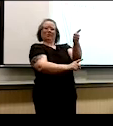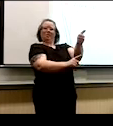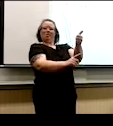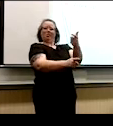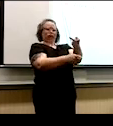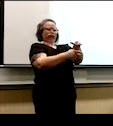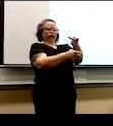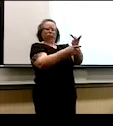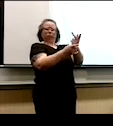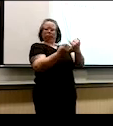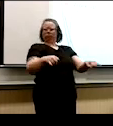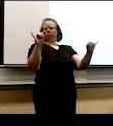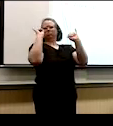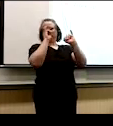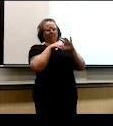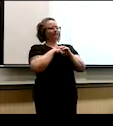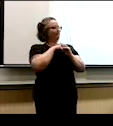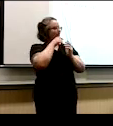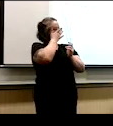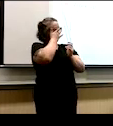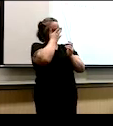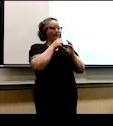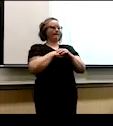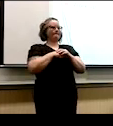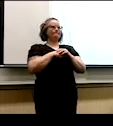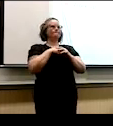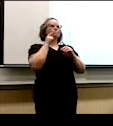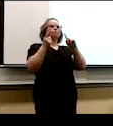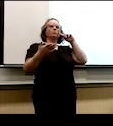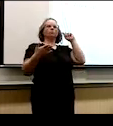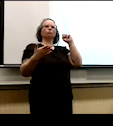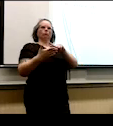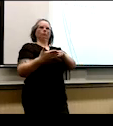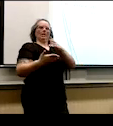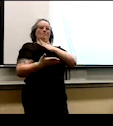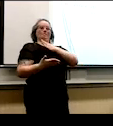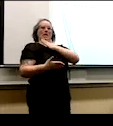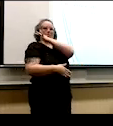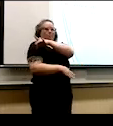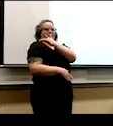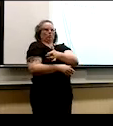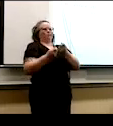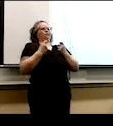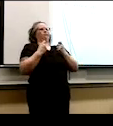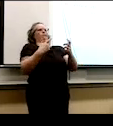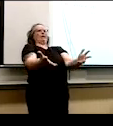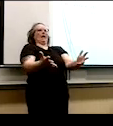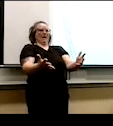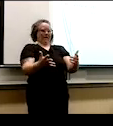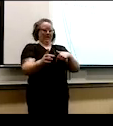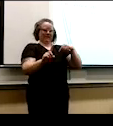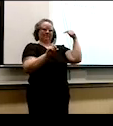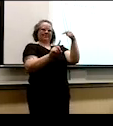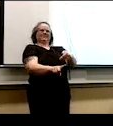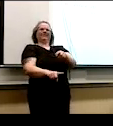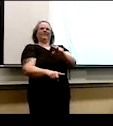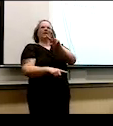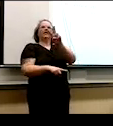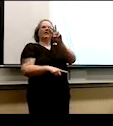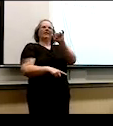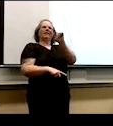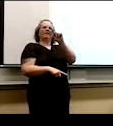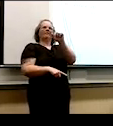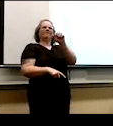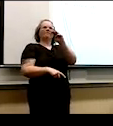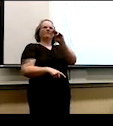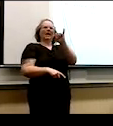patients usually are insufficient in vitamin B12. I arranged, and I didn't want to start a medication